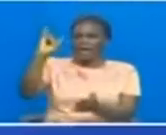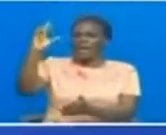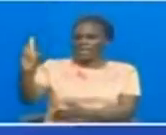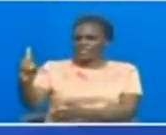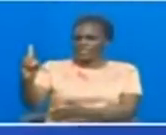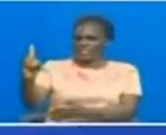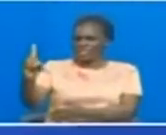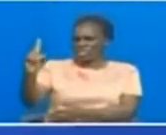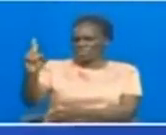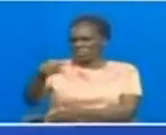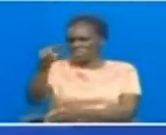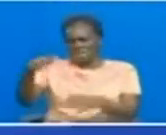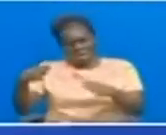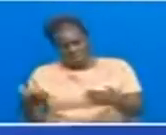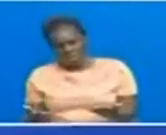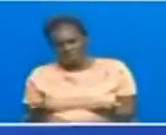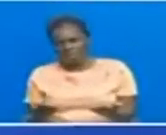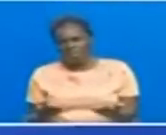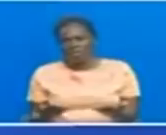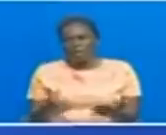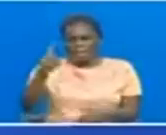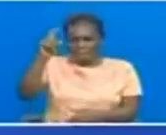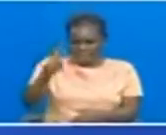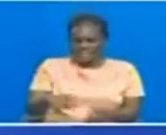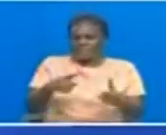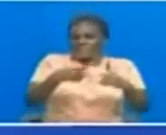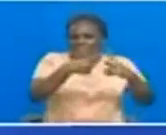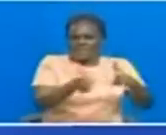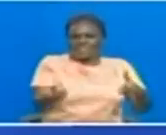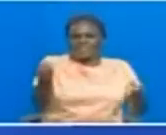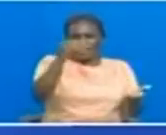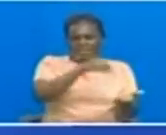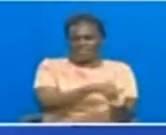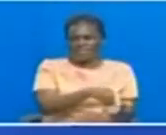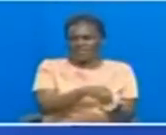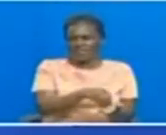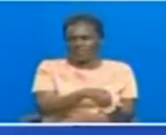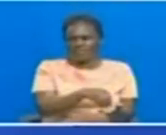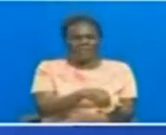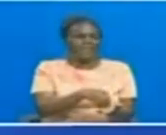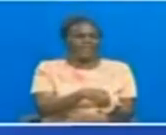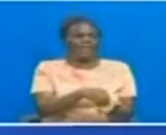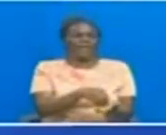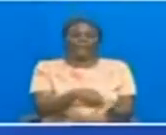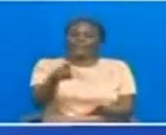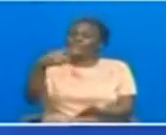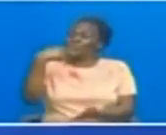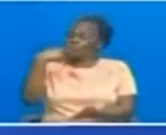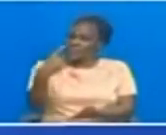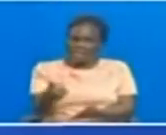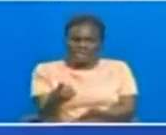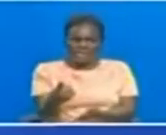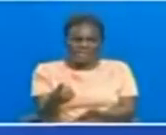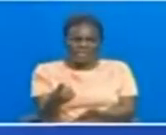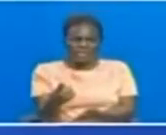you gave was not correct. Exactly. That means okay, so you have to start the process so again. So you have to start the process again. Exactly. So moving on, you said that there